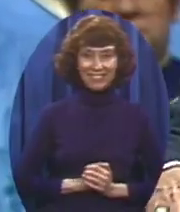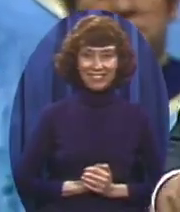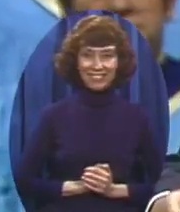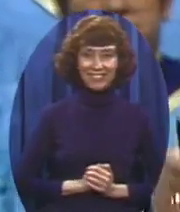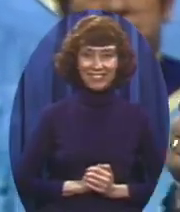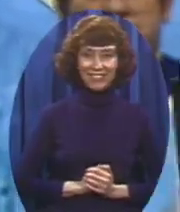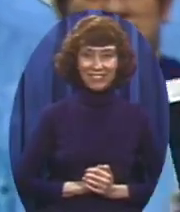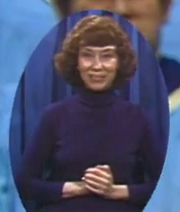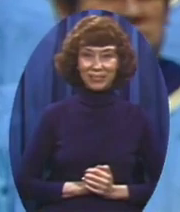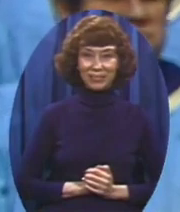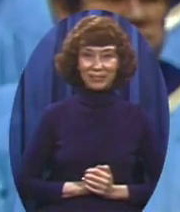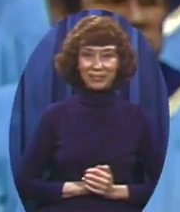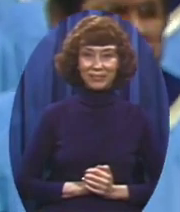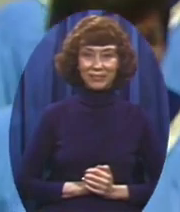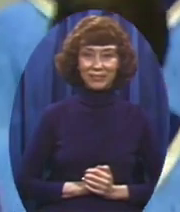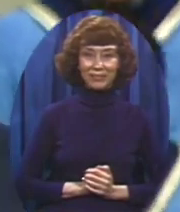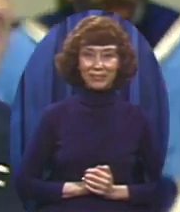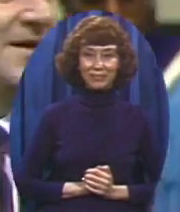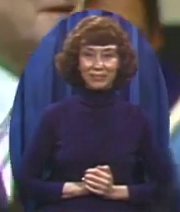And you may be seated.